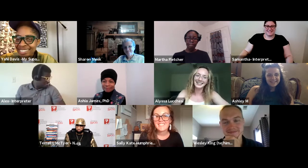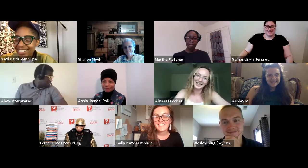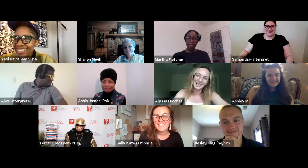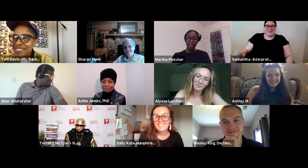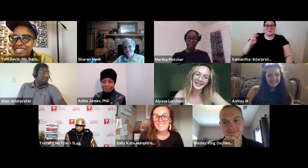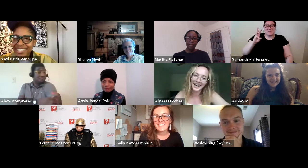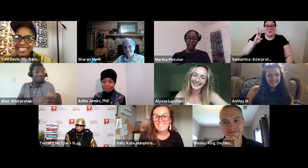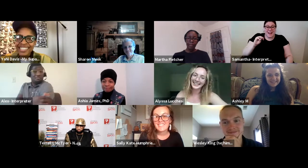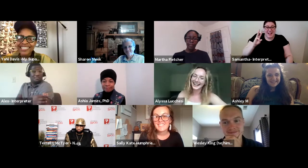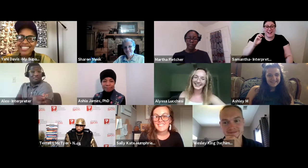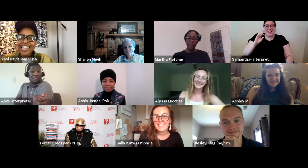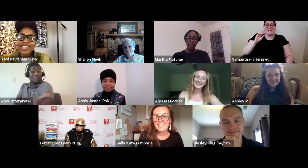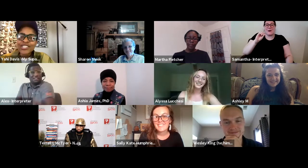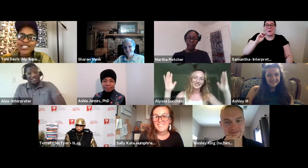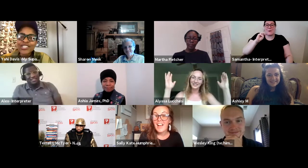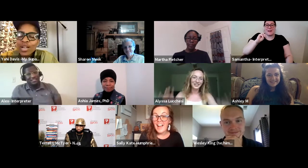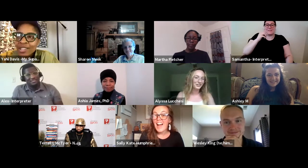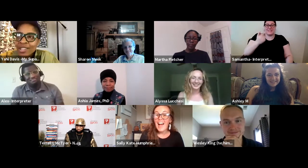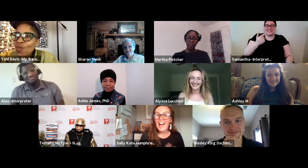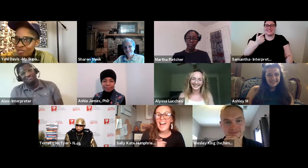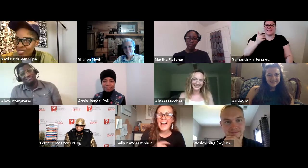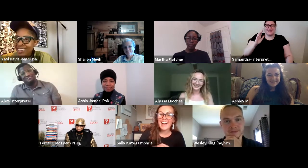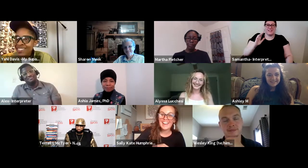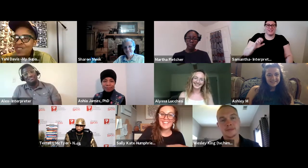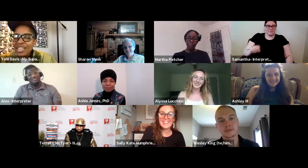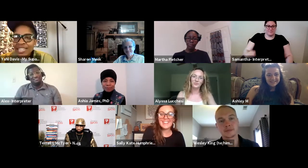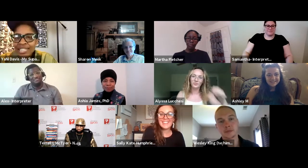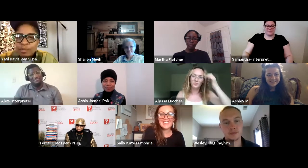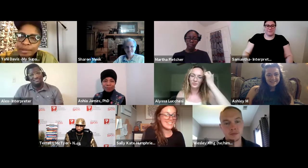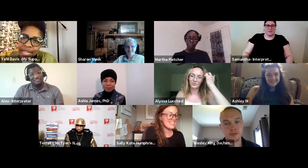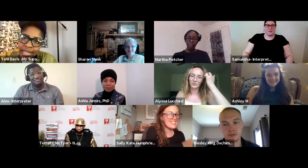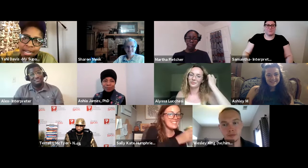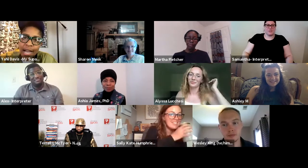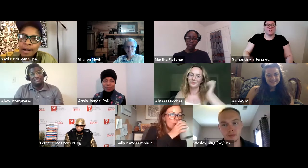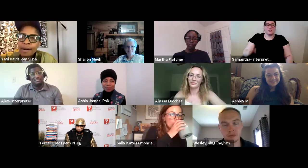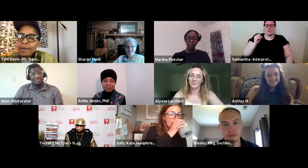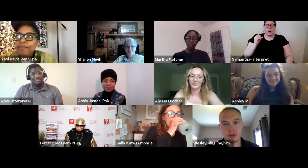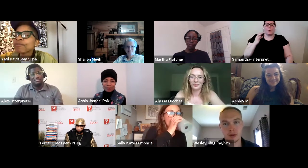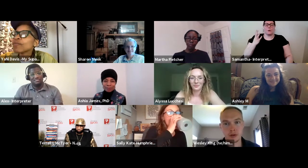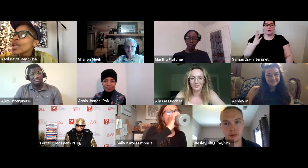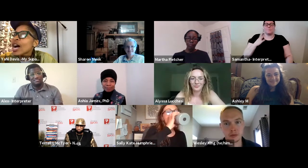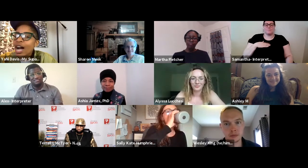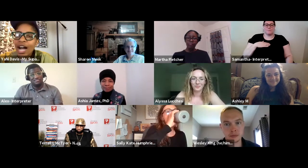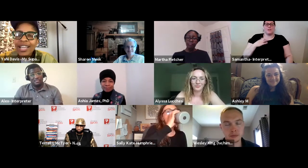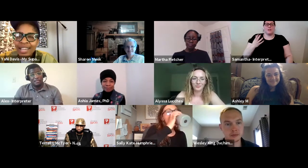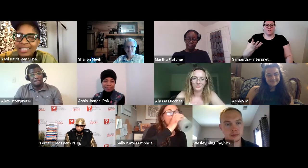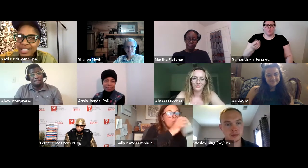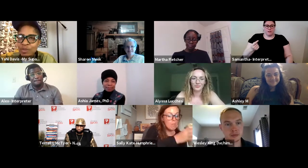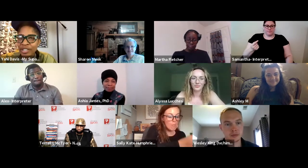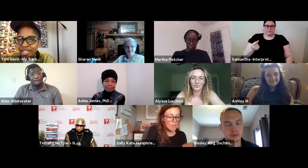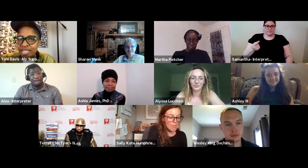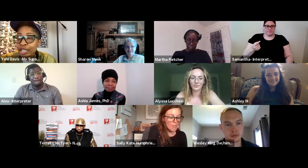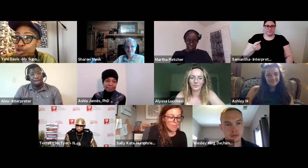Wow. Oh my goodness. So what has been a